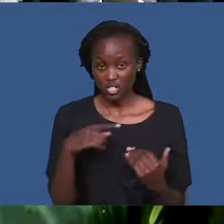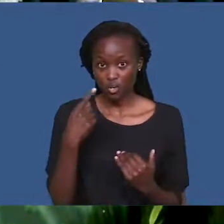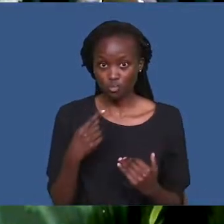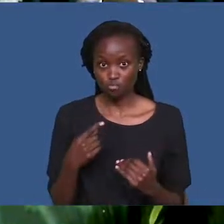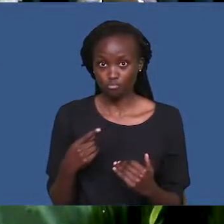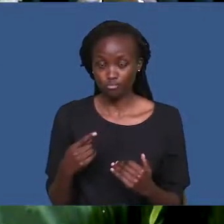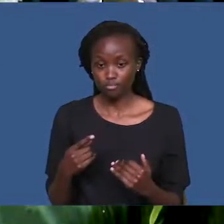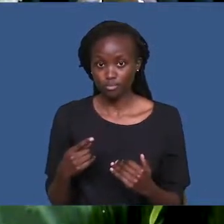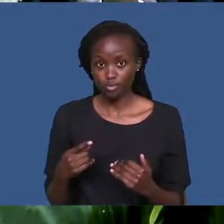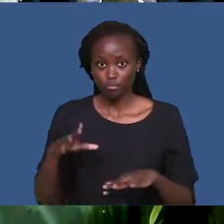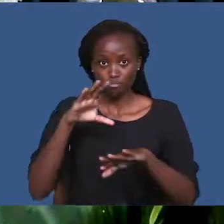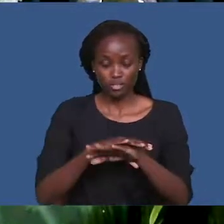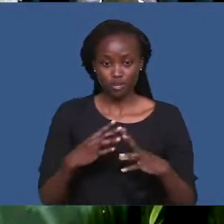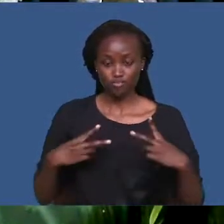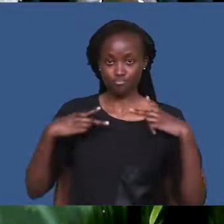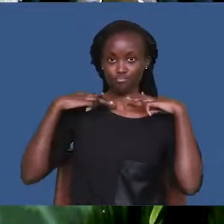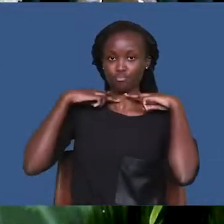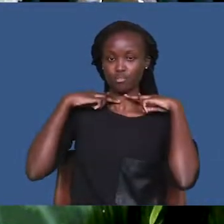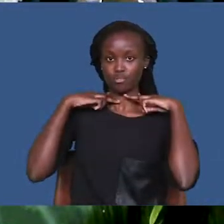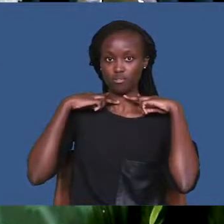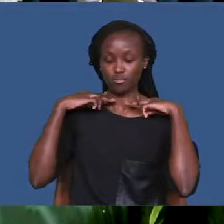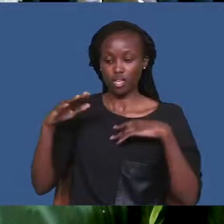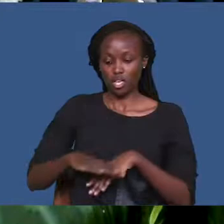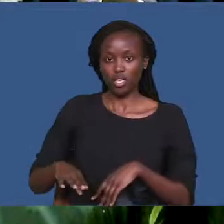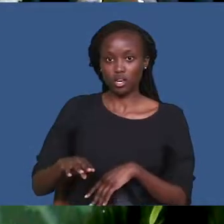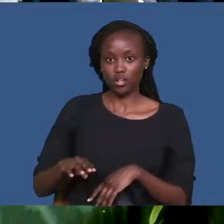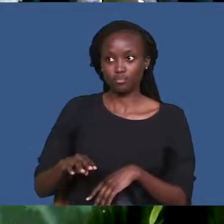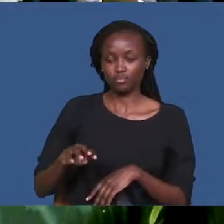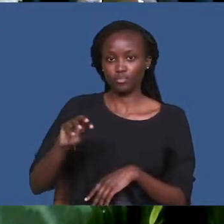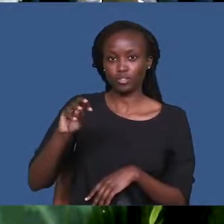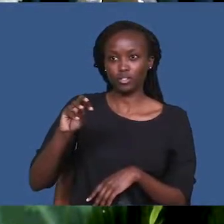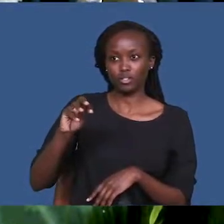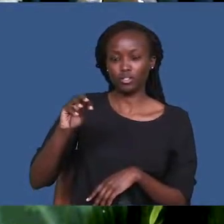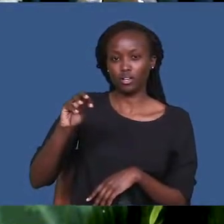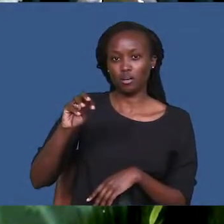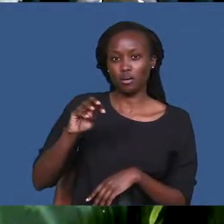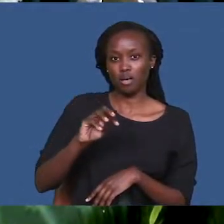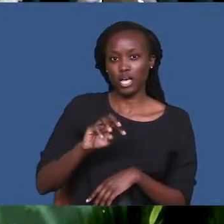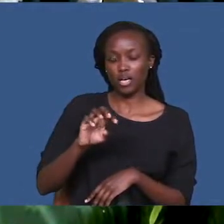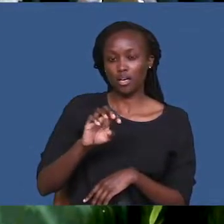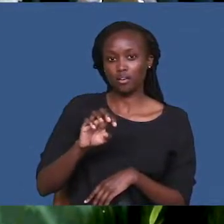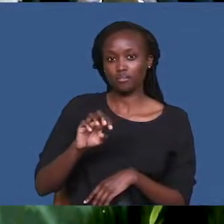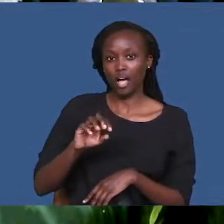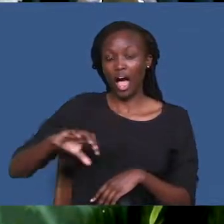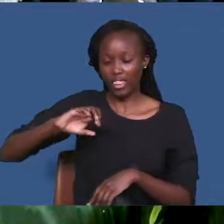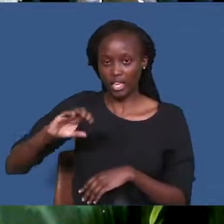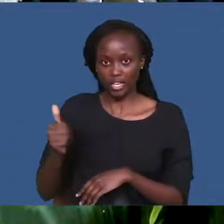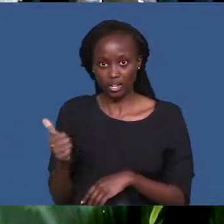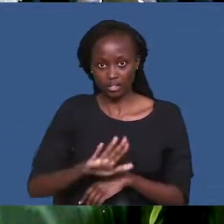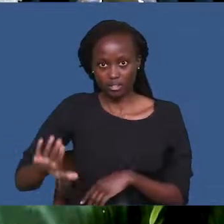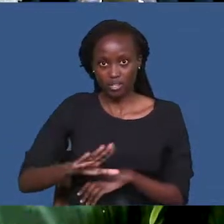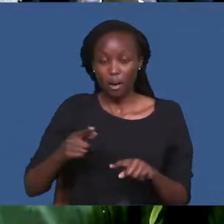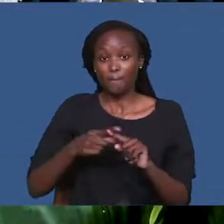taken into slavery in the Middle East, crying out But thankfully to the government, they have got, the government had